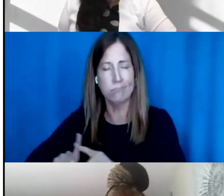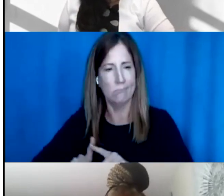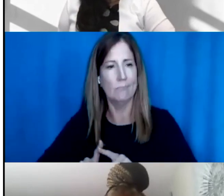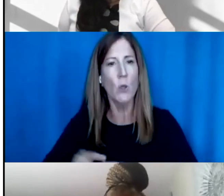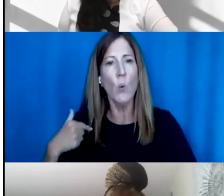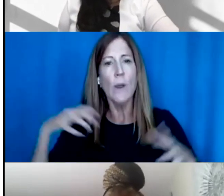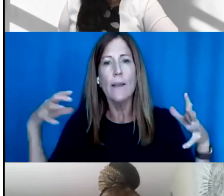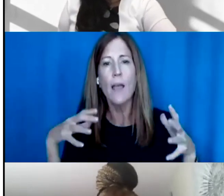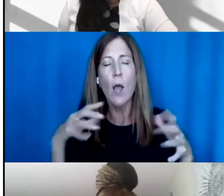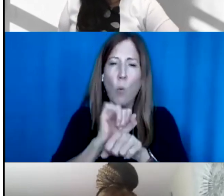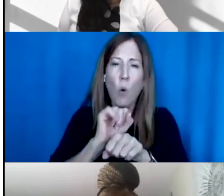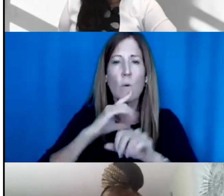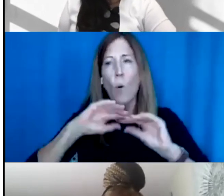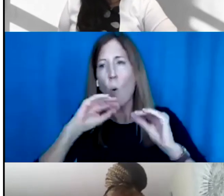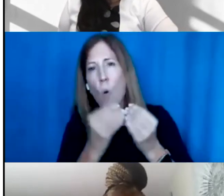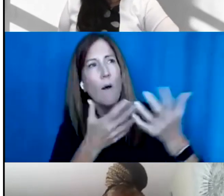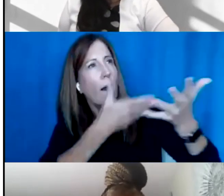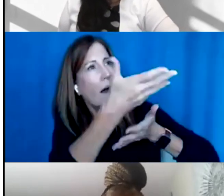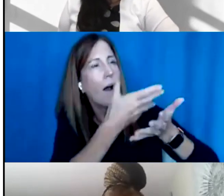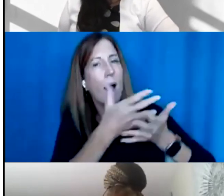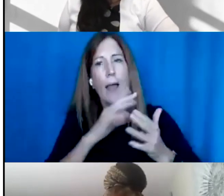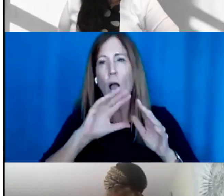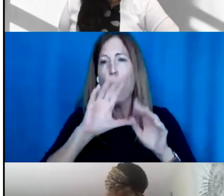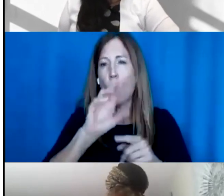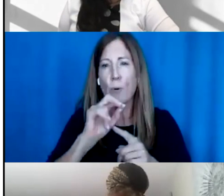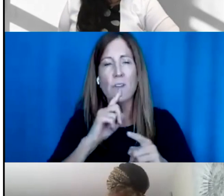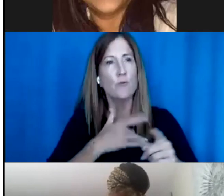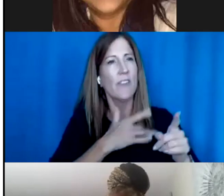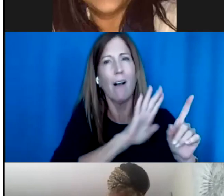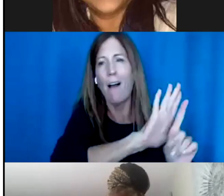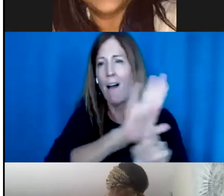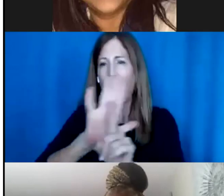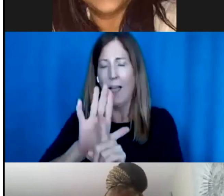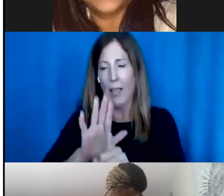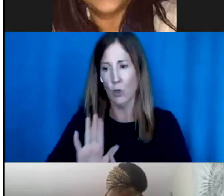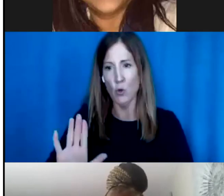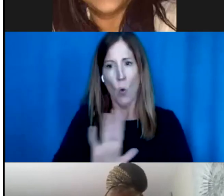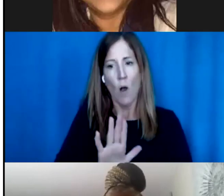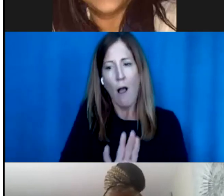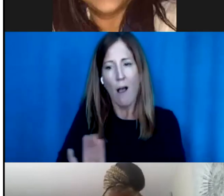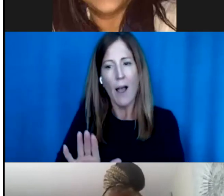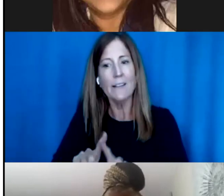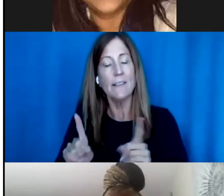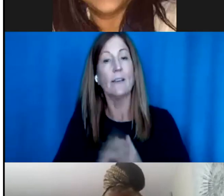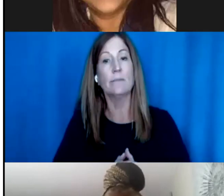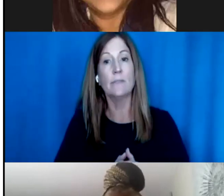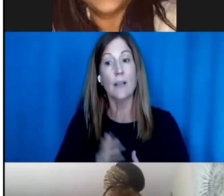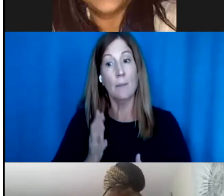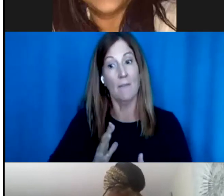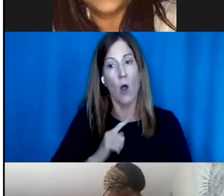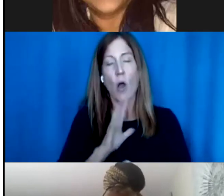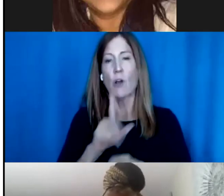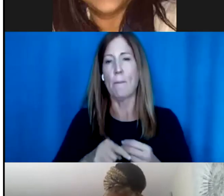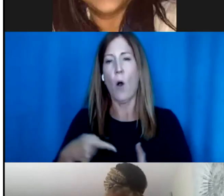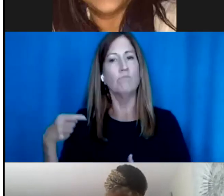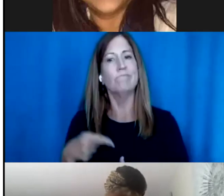working with organizations, corporations outside of our field differently. So in earlier, talking about the bottom line, right?